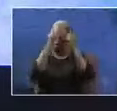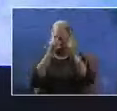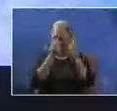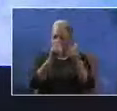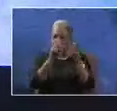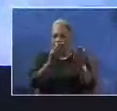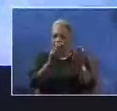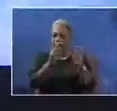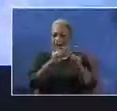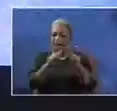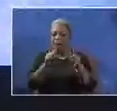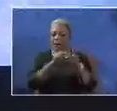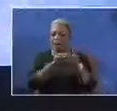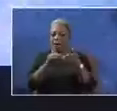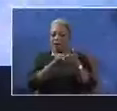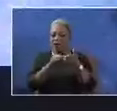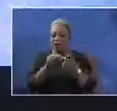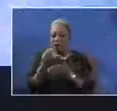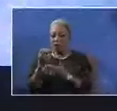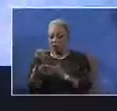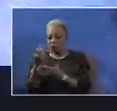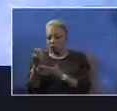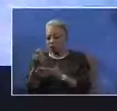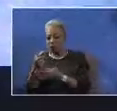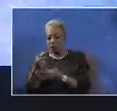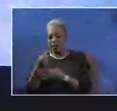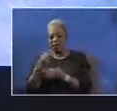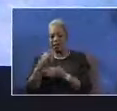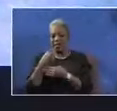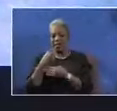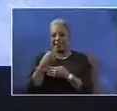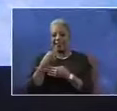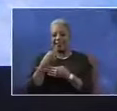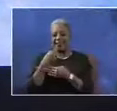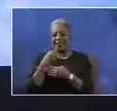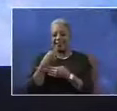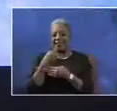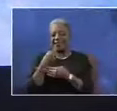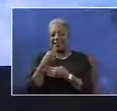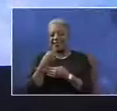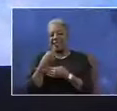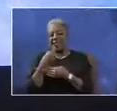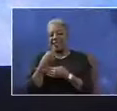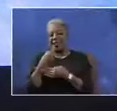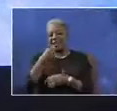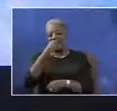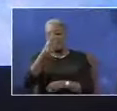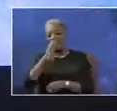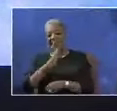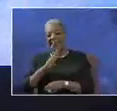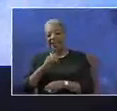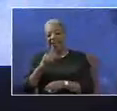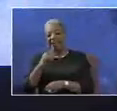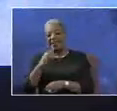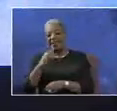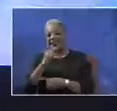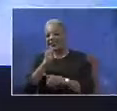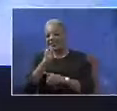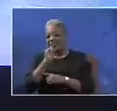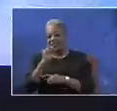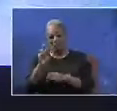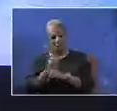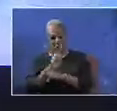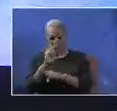verse 12 says, Genesis 12 says, and he said, do not stretch out your hand against